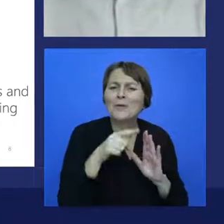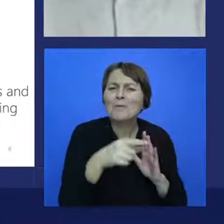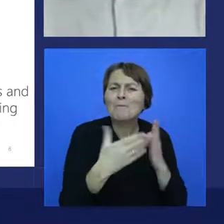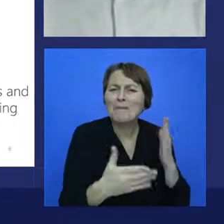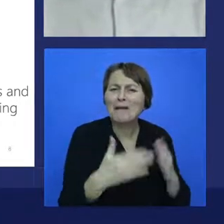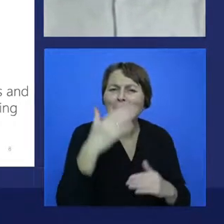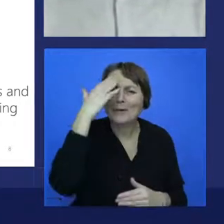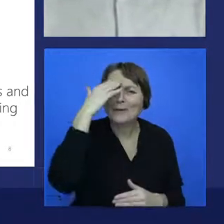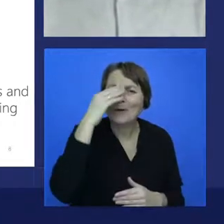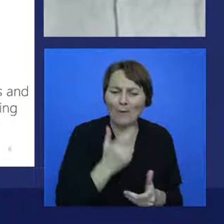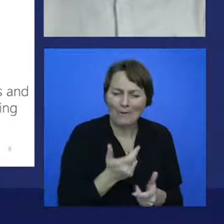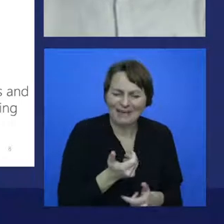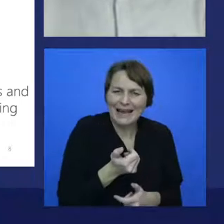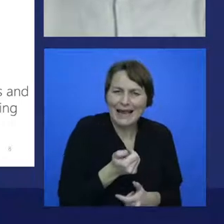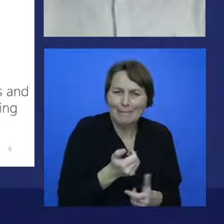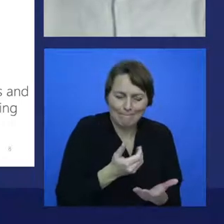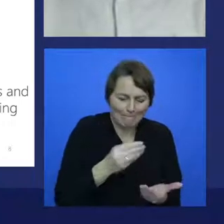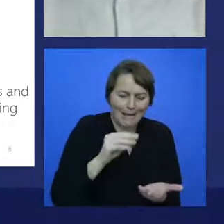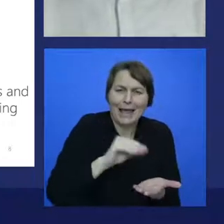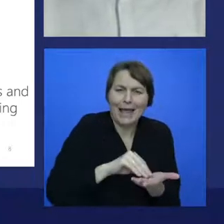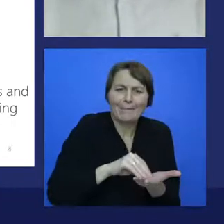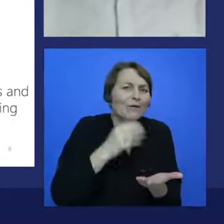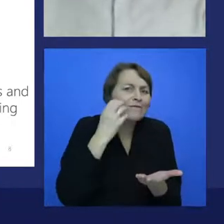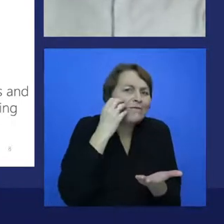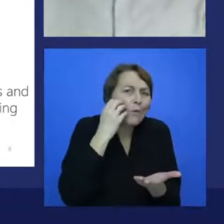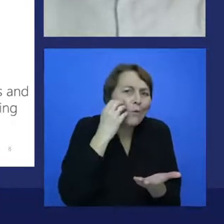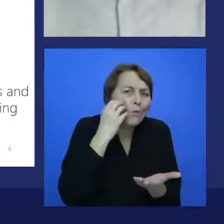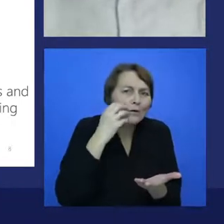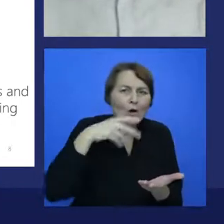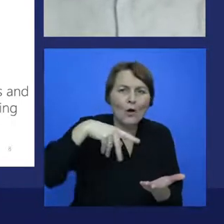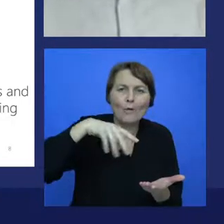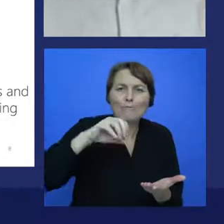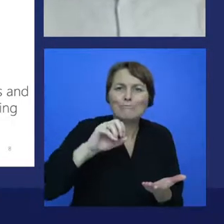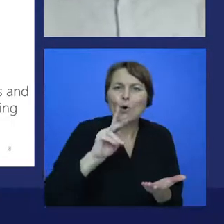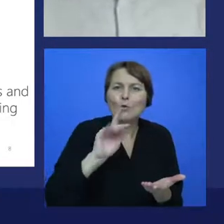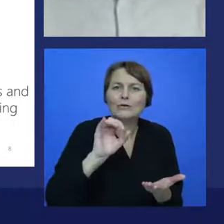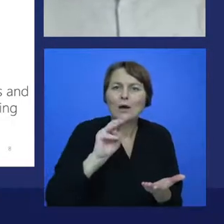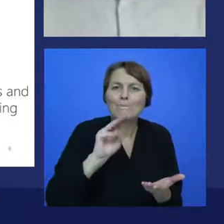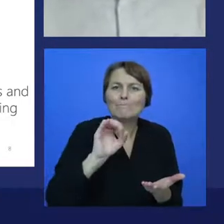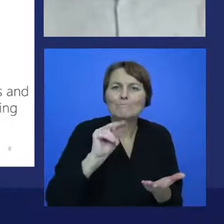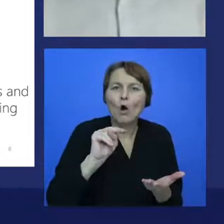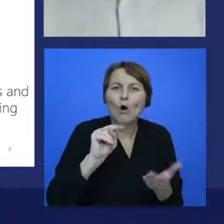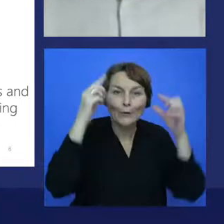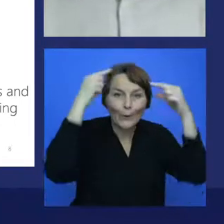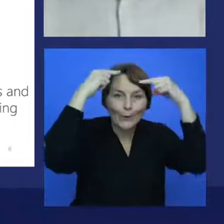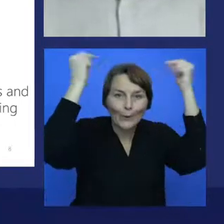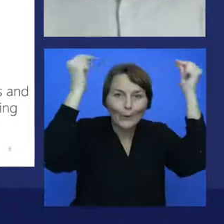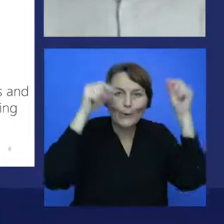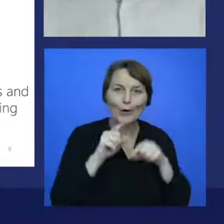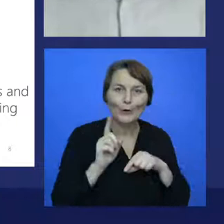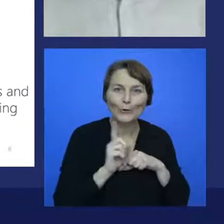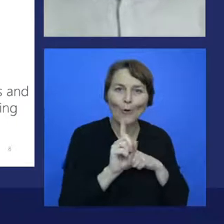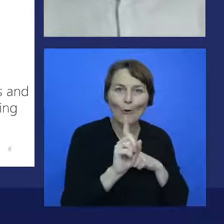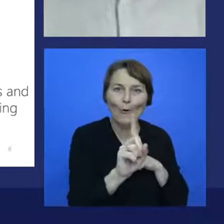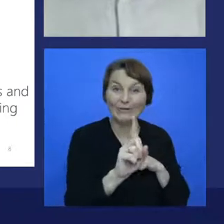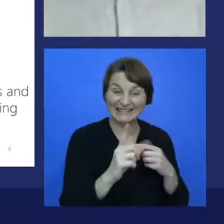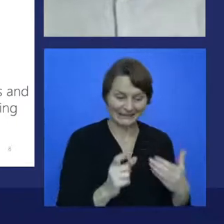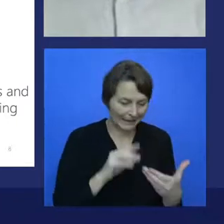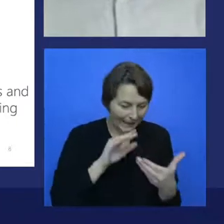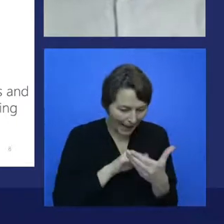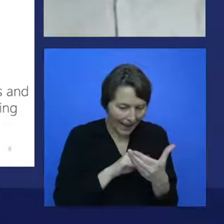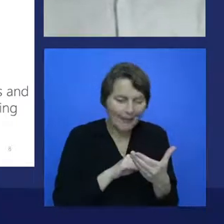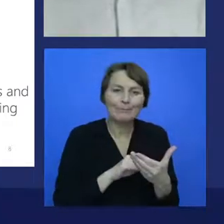Go. It's an app on your phone, a game where you can use the camera to see Pokemon appear in your real